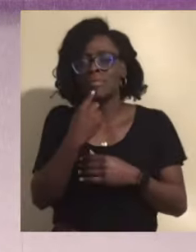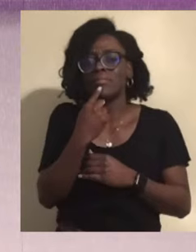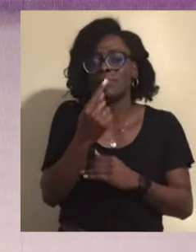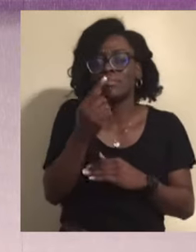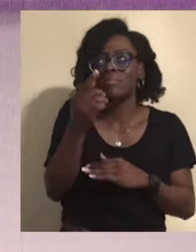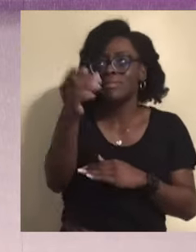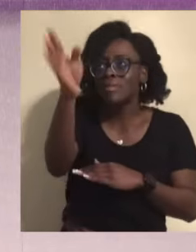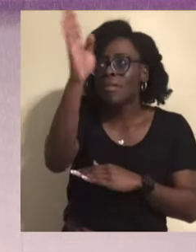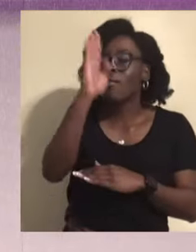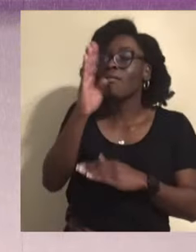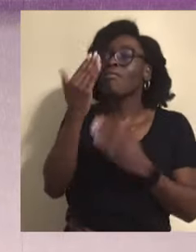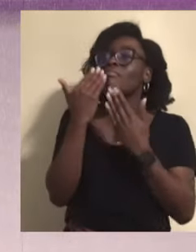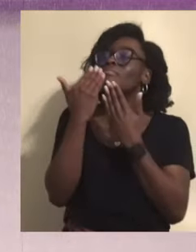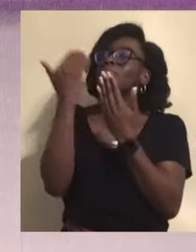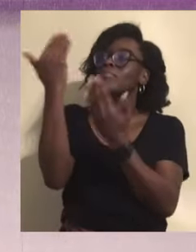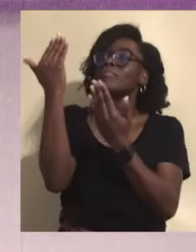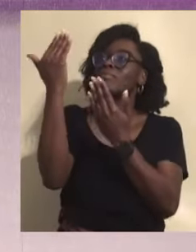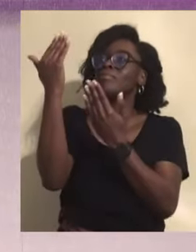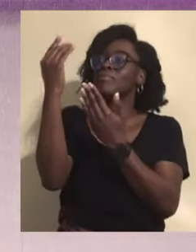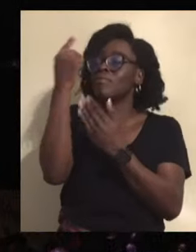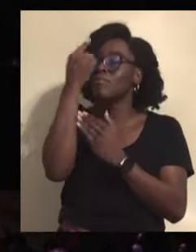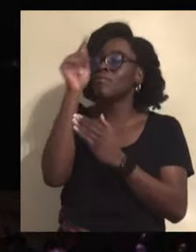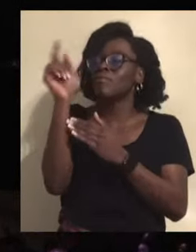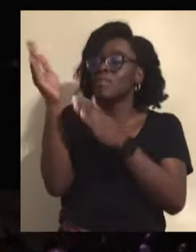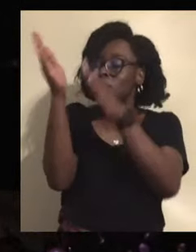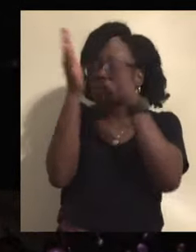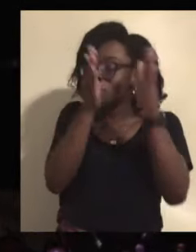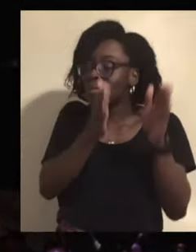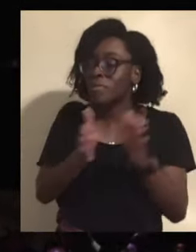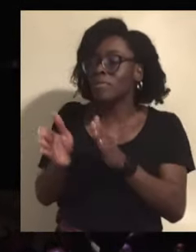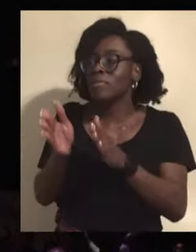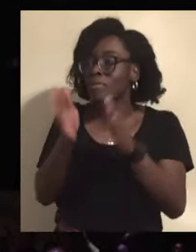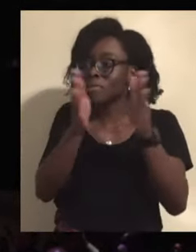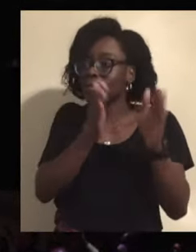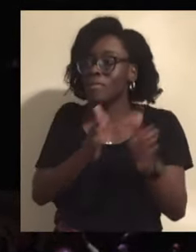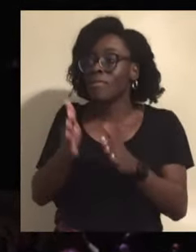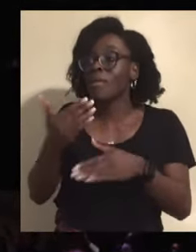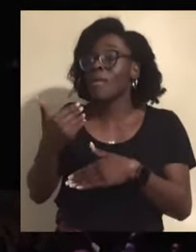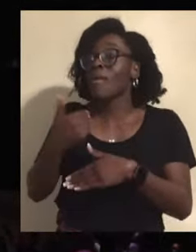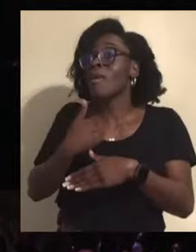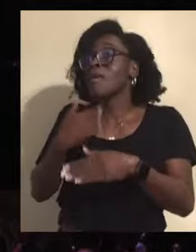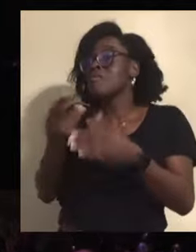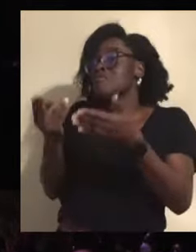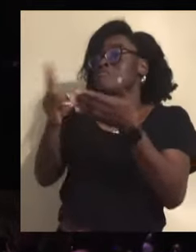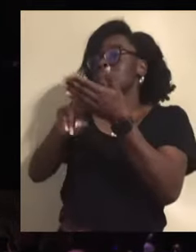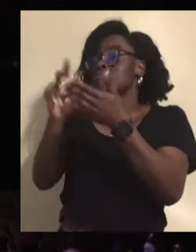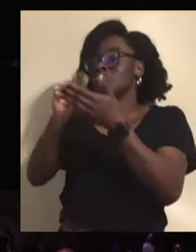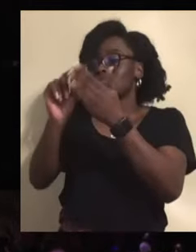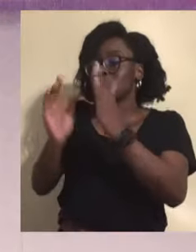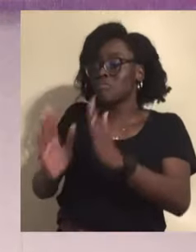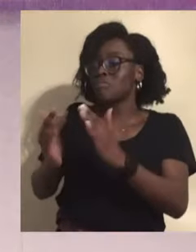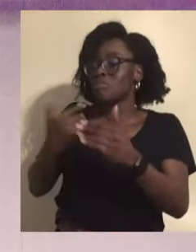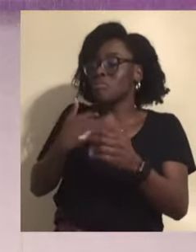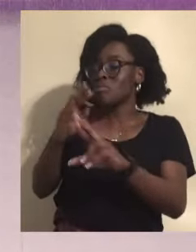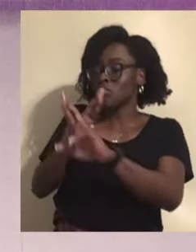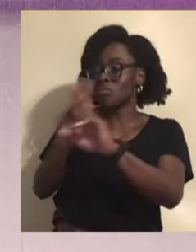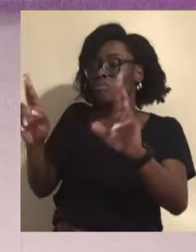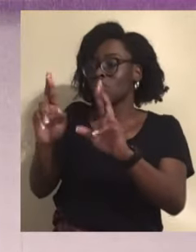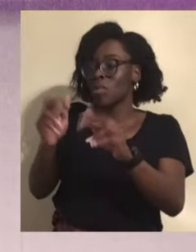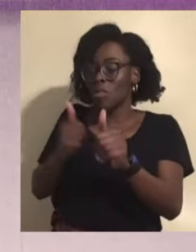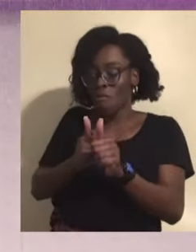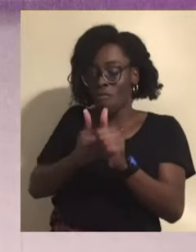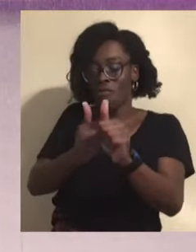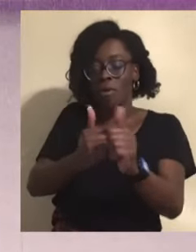got a contractor here ready to work. You got a contractor here ready to follow the blueprint. You got a